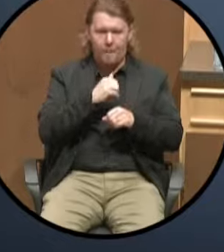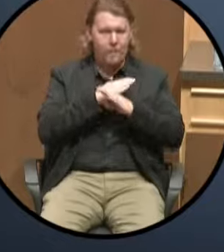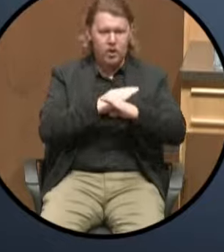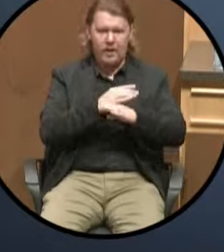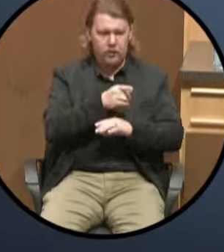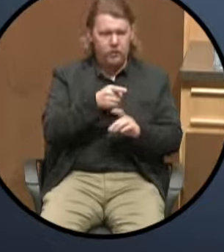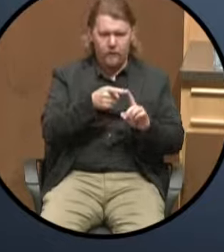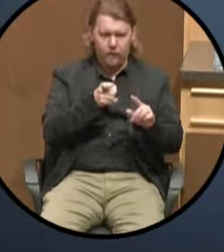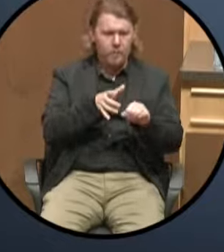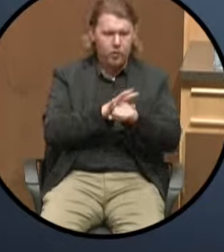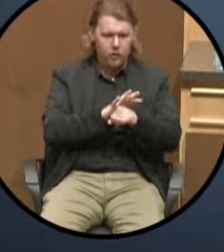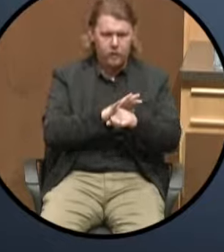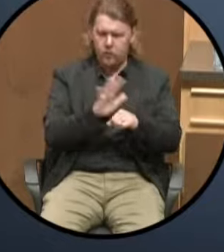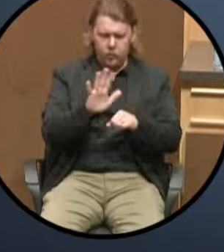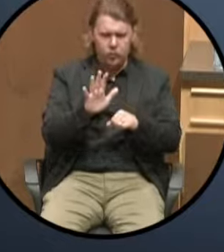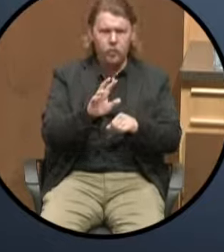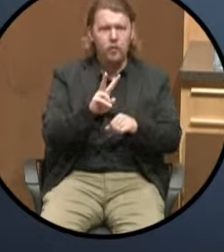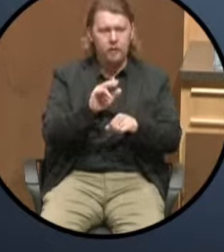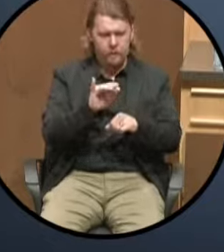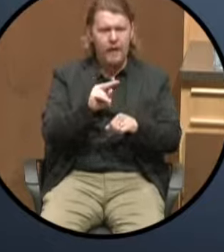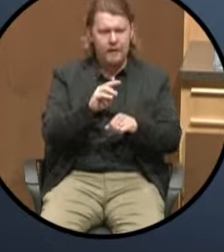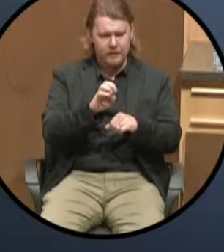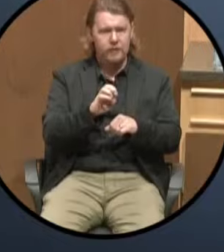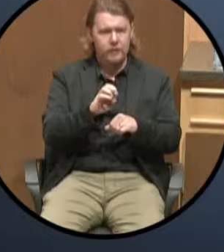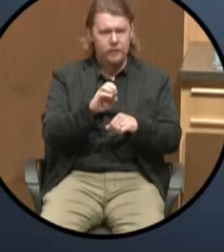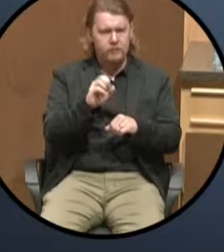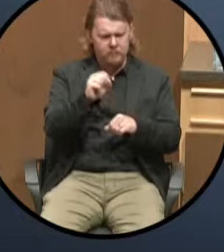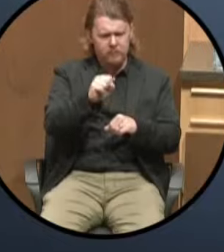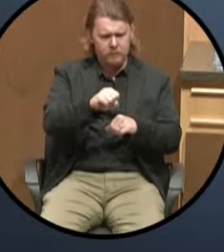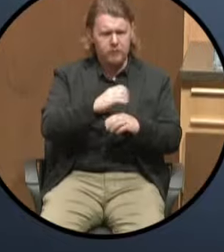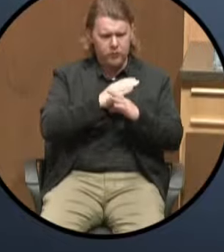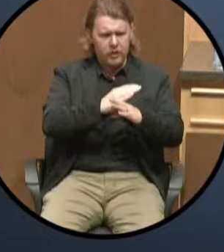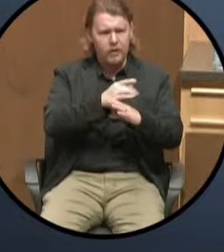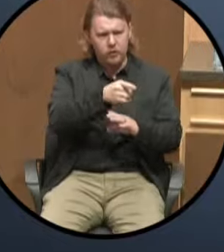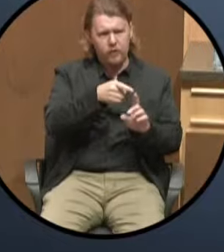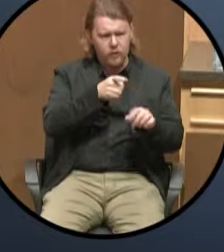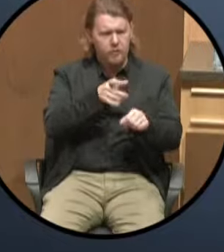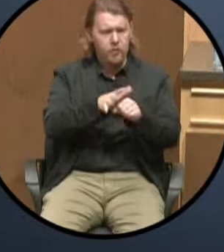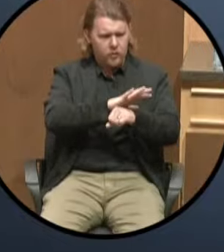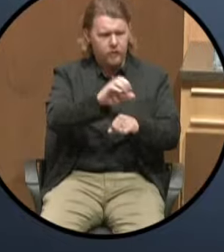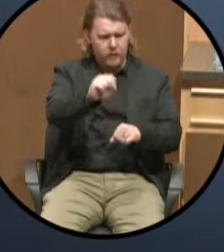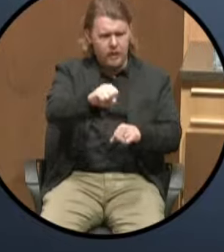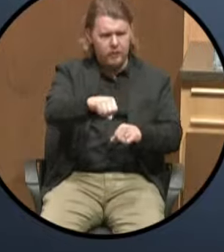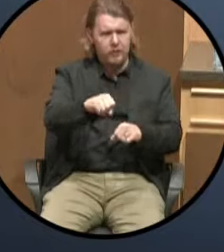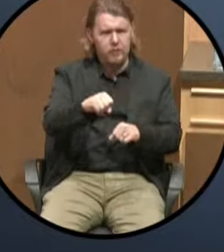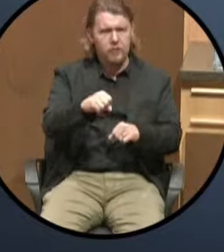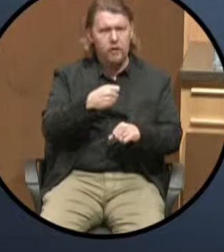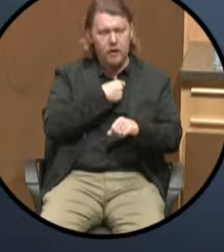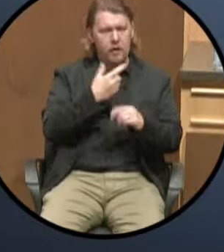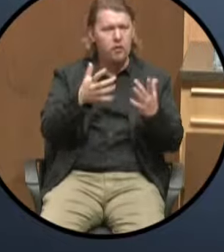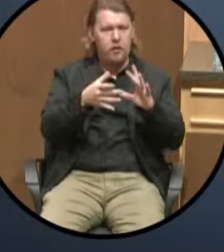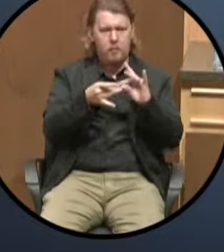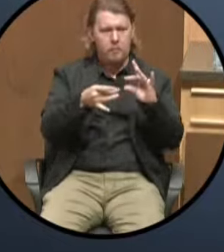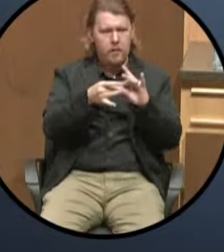COVID. Well, the vaccine does protect you from COVID. As I mentioned earlier, it's over